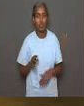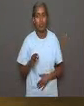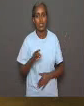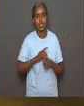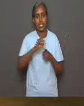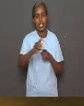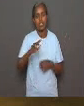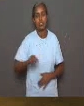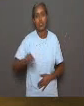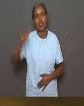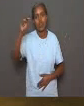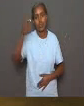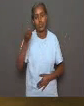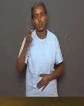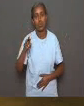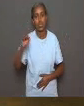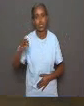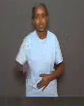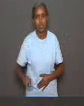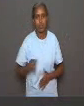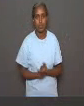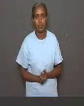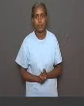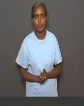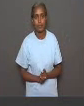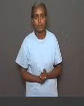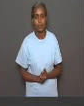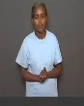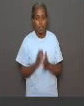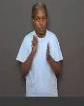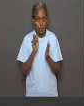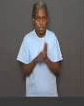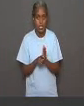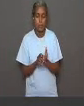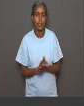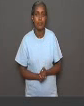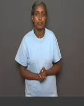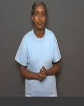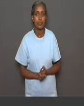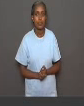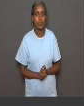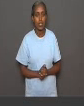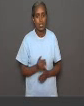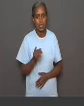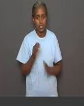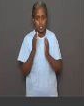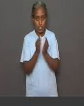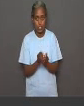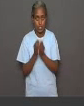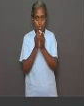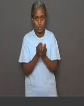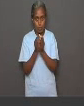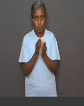direction north or south. For example, a ship might report